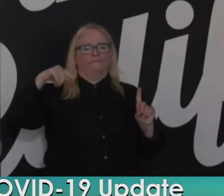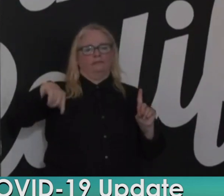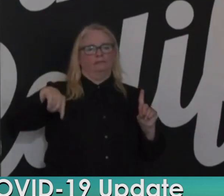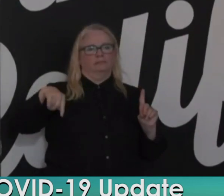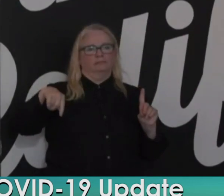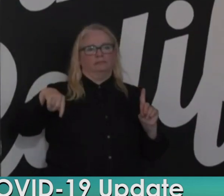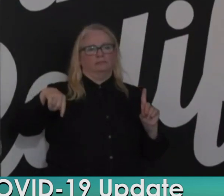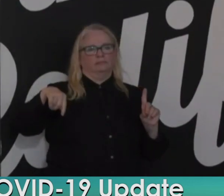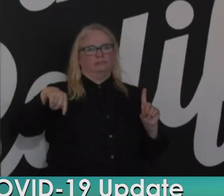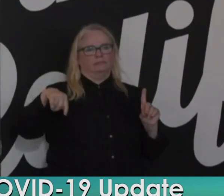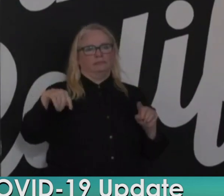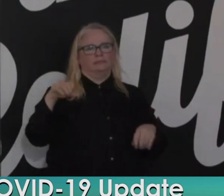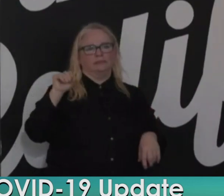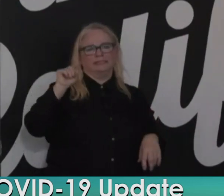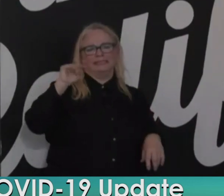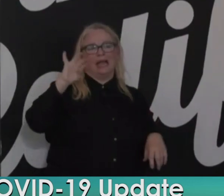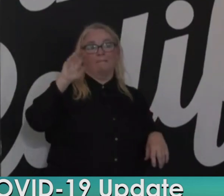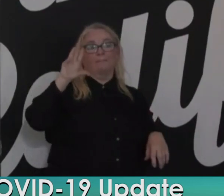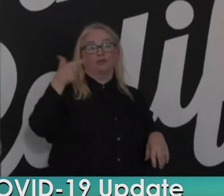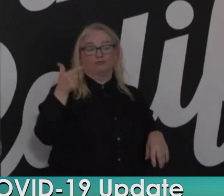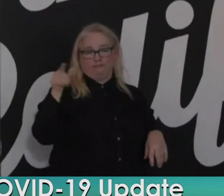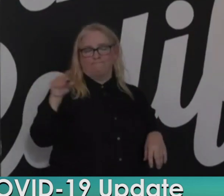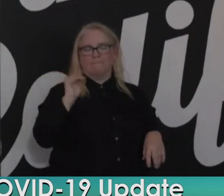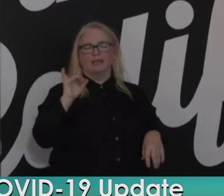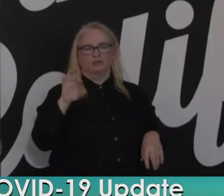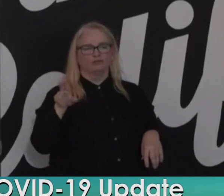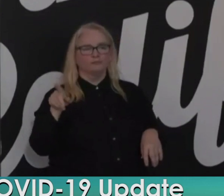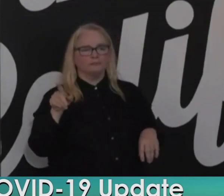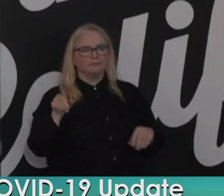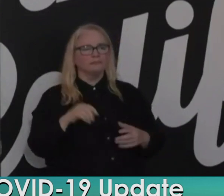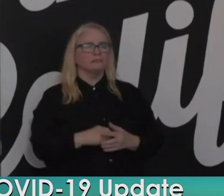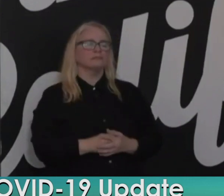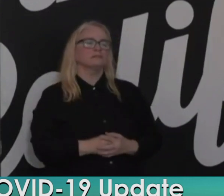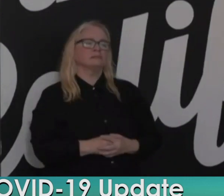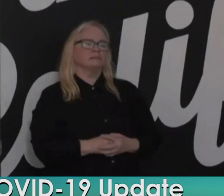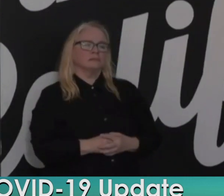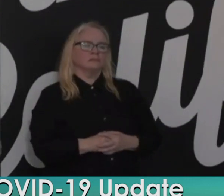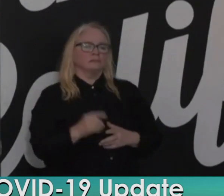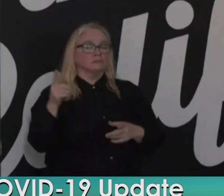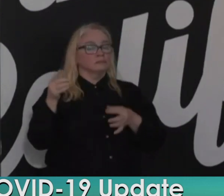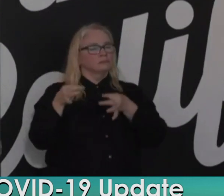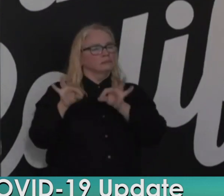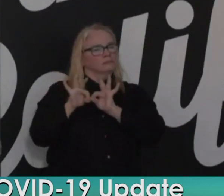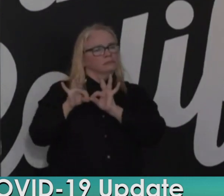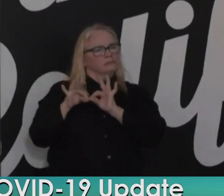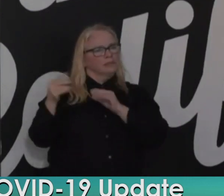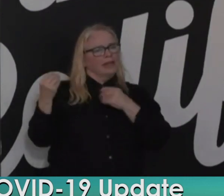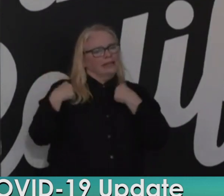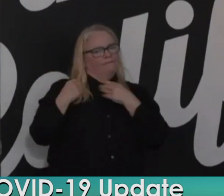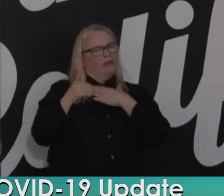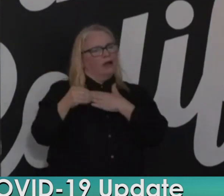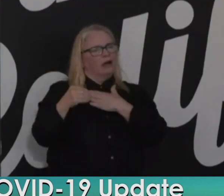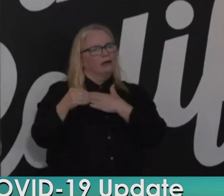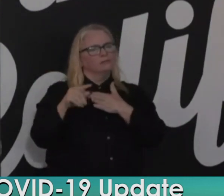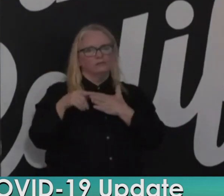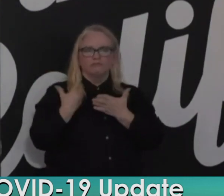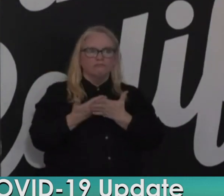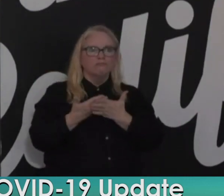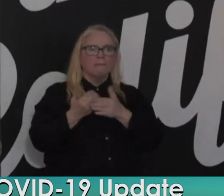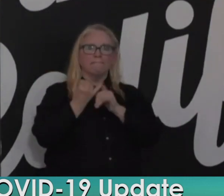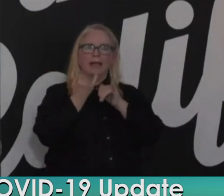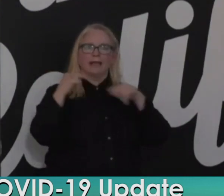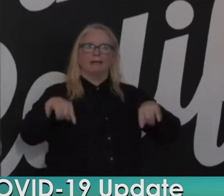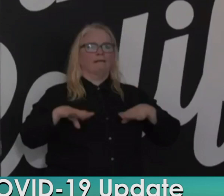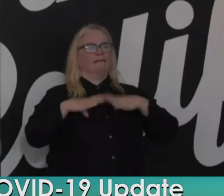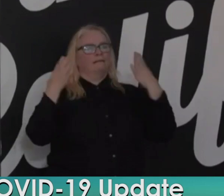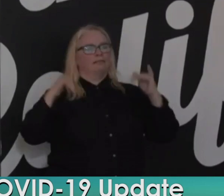has been essential and critical in terms of helping guide us to this point. And one thing is clear to me. At the end